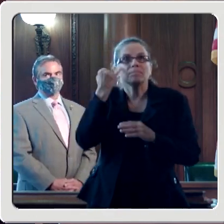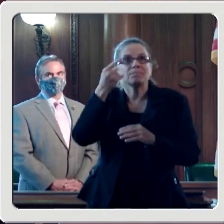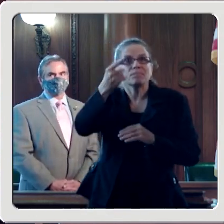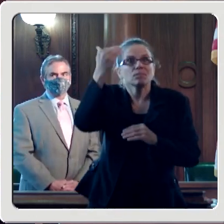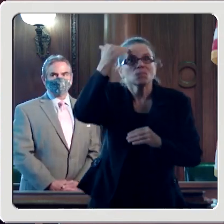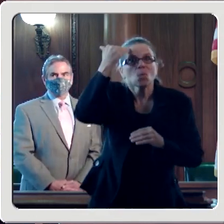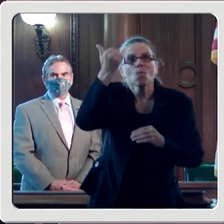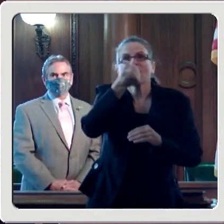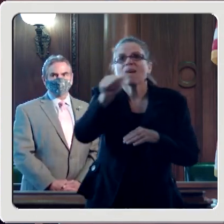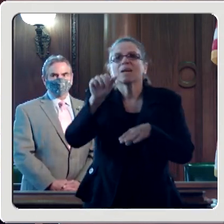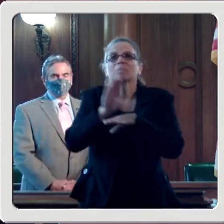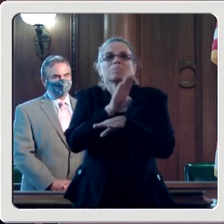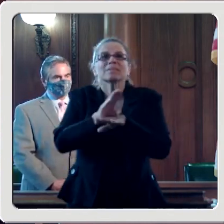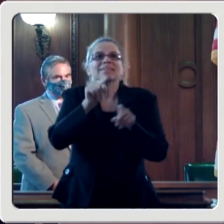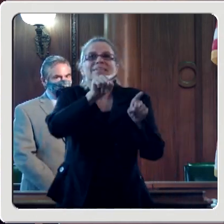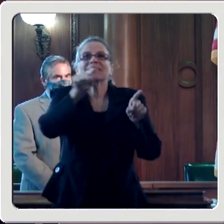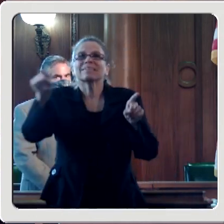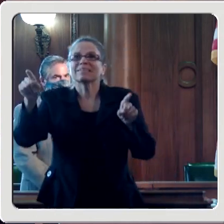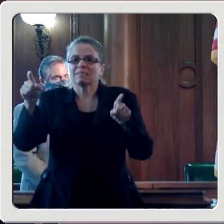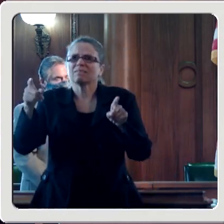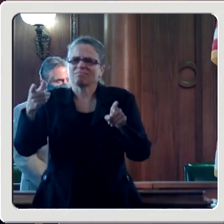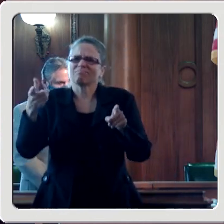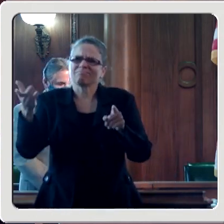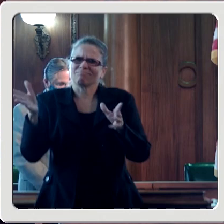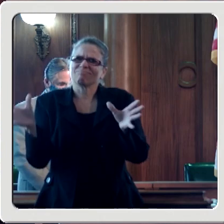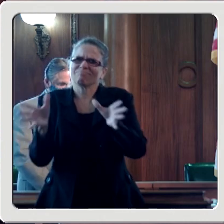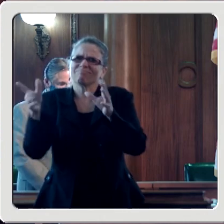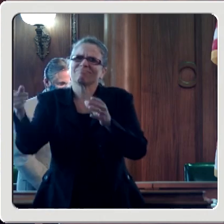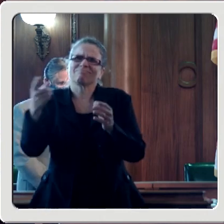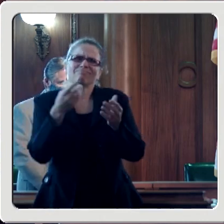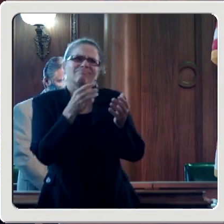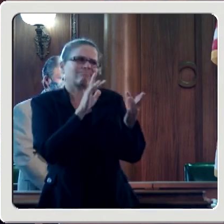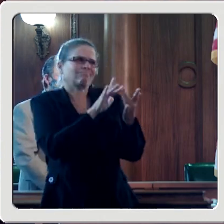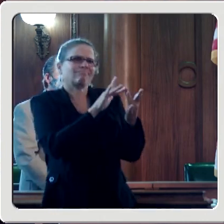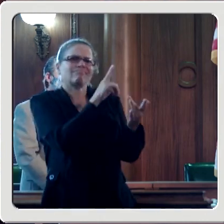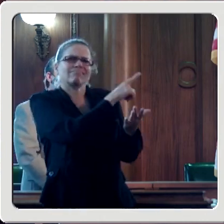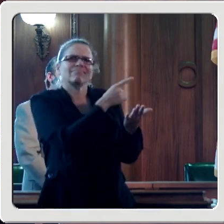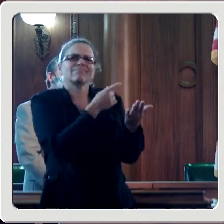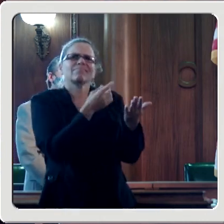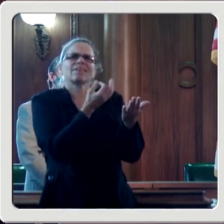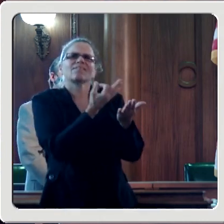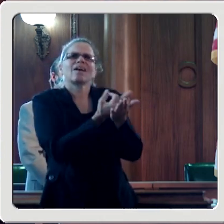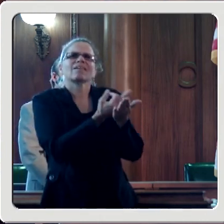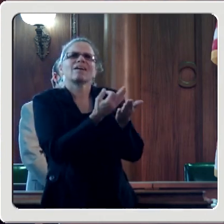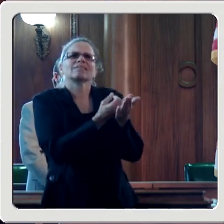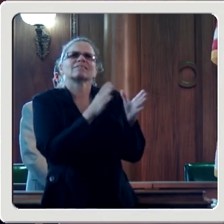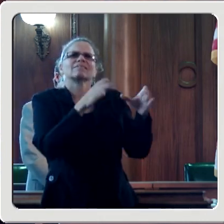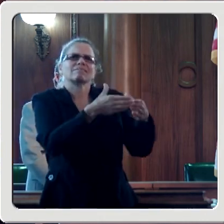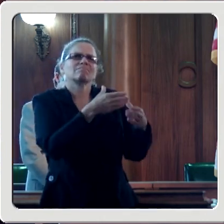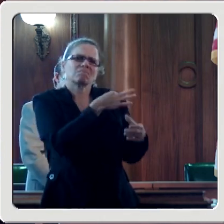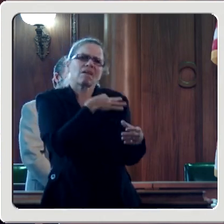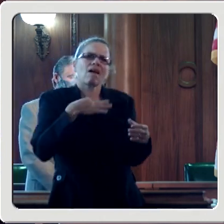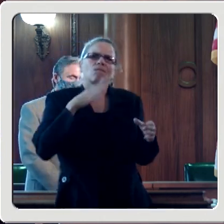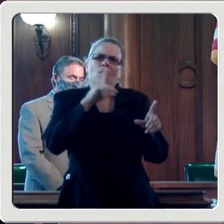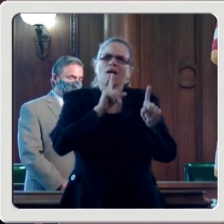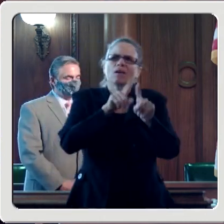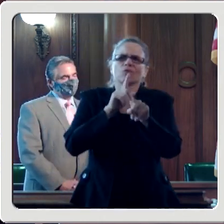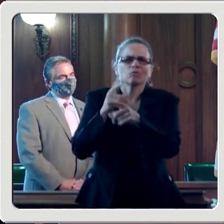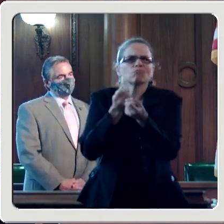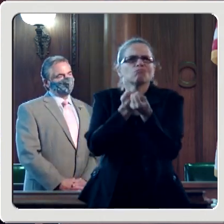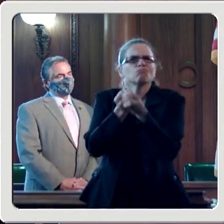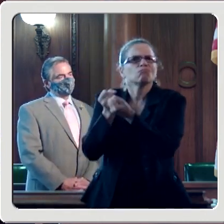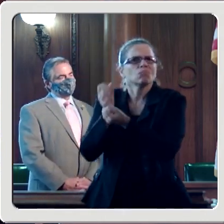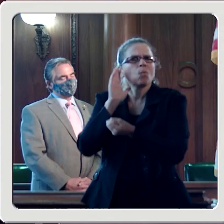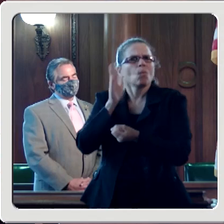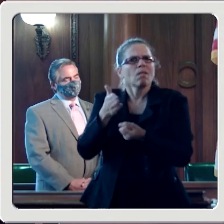please feel free to contact the Office of Economic Development. Our staff is available. We can provide technical assistance